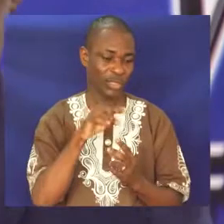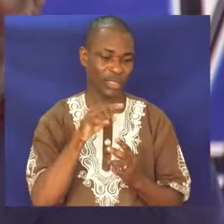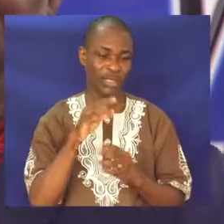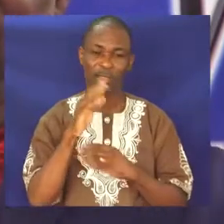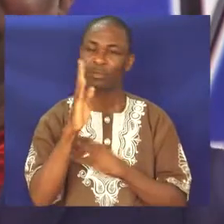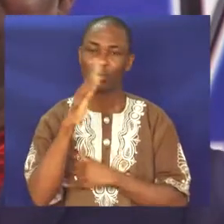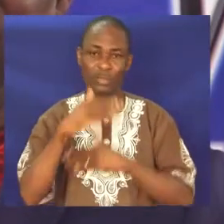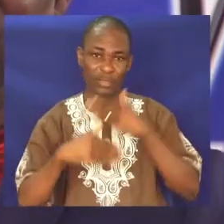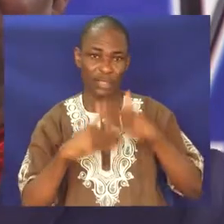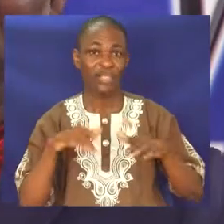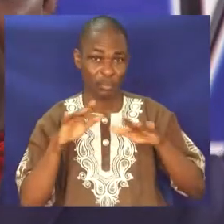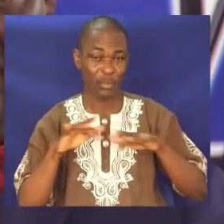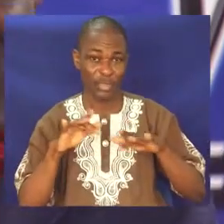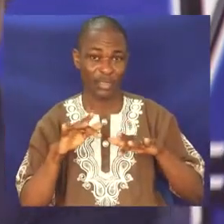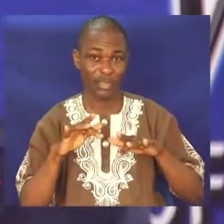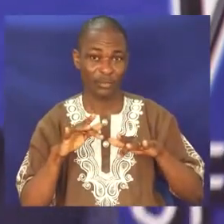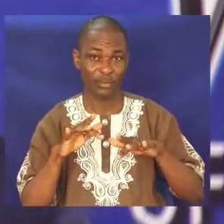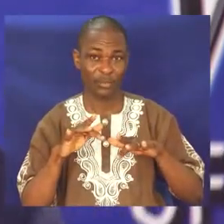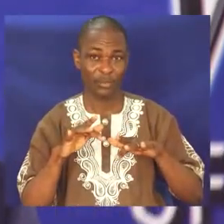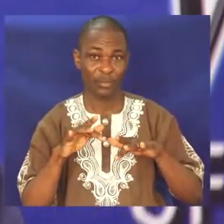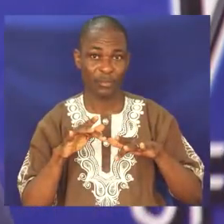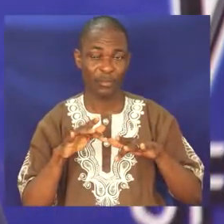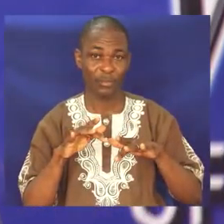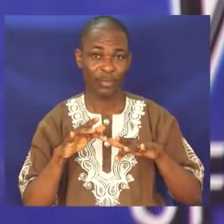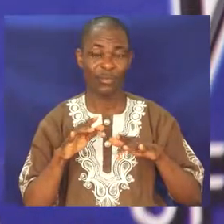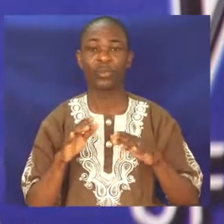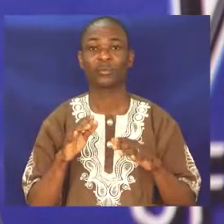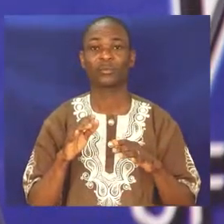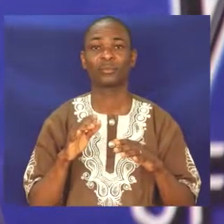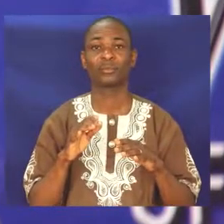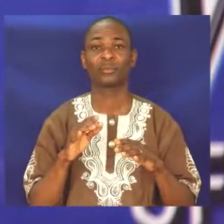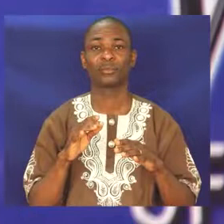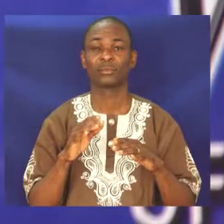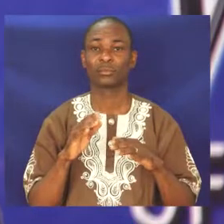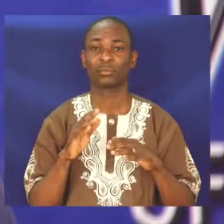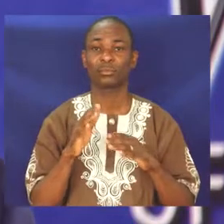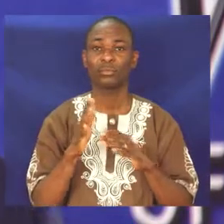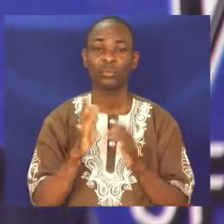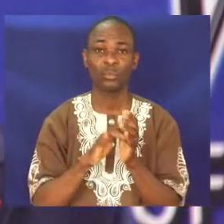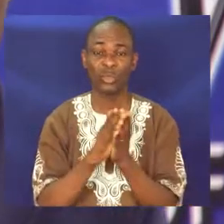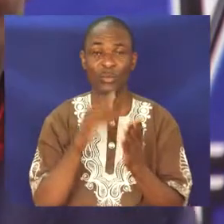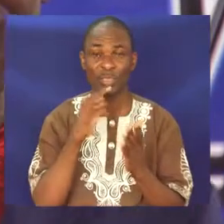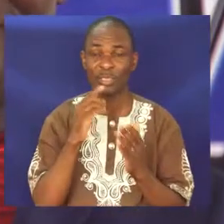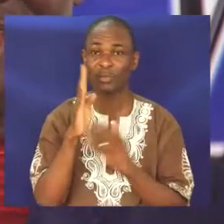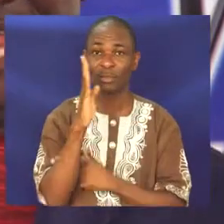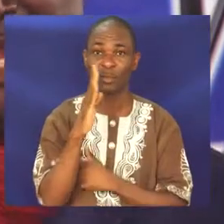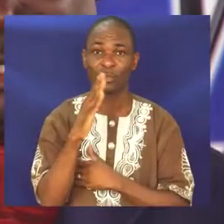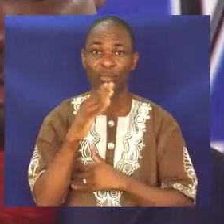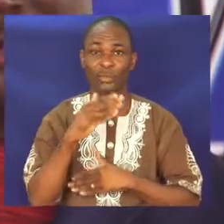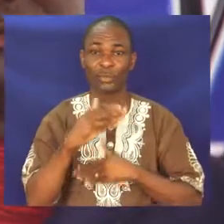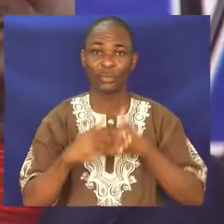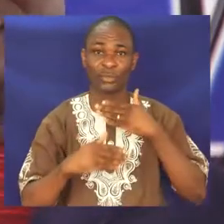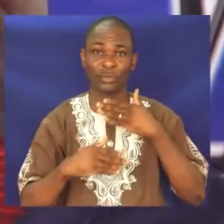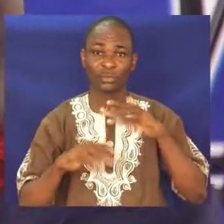mobro. Chro no se. O Yankopon na hu no mobro ene